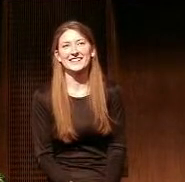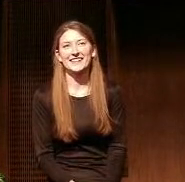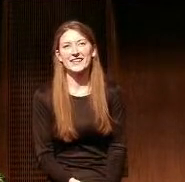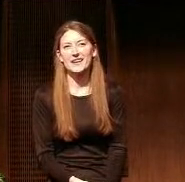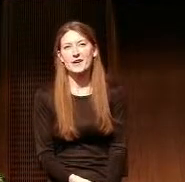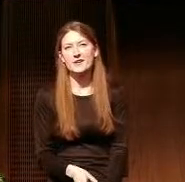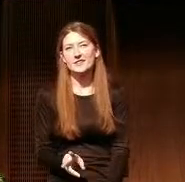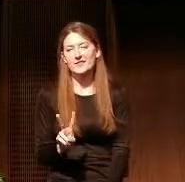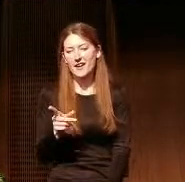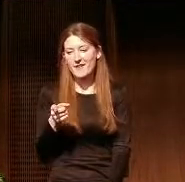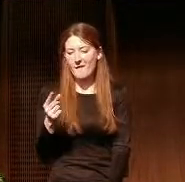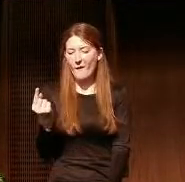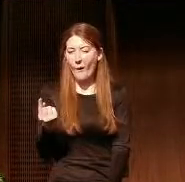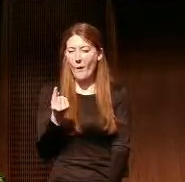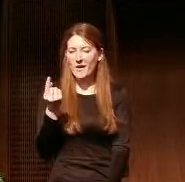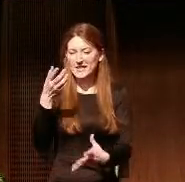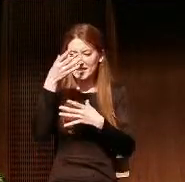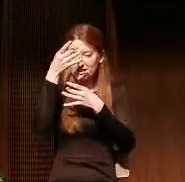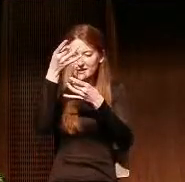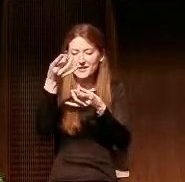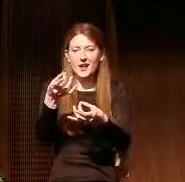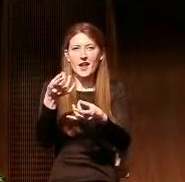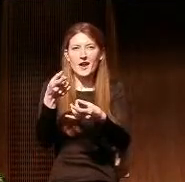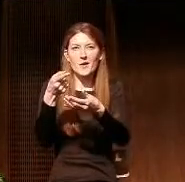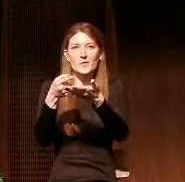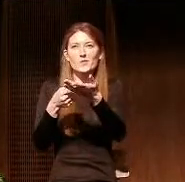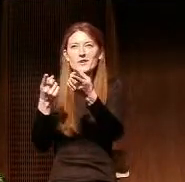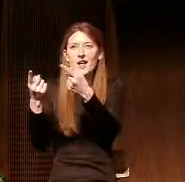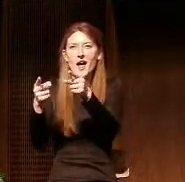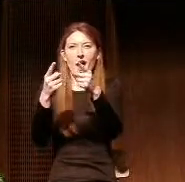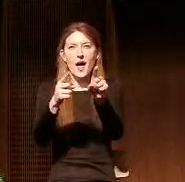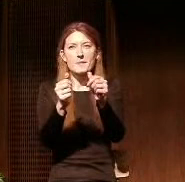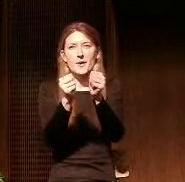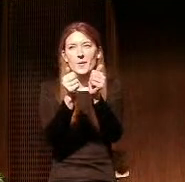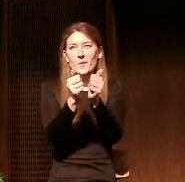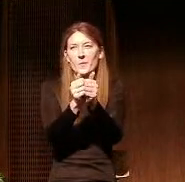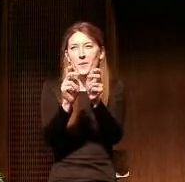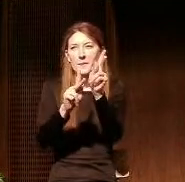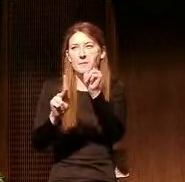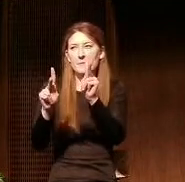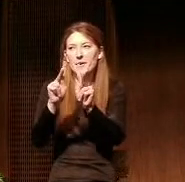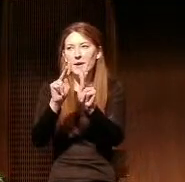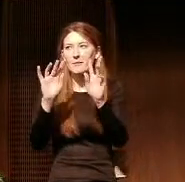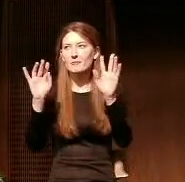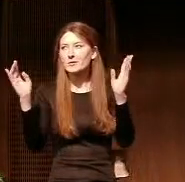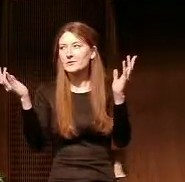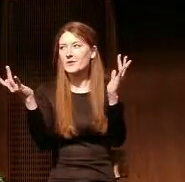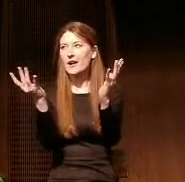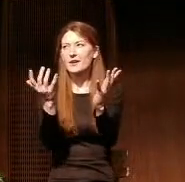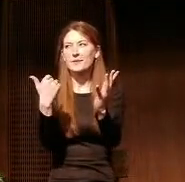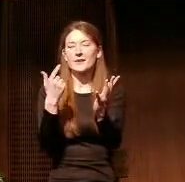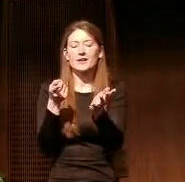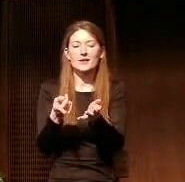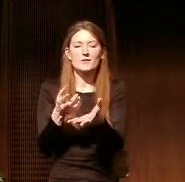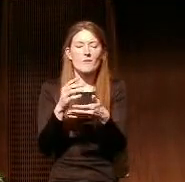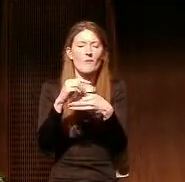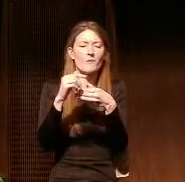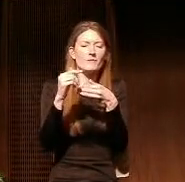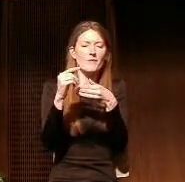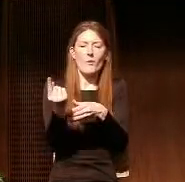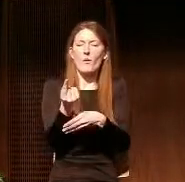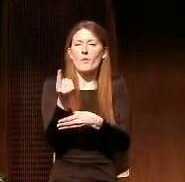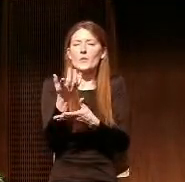He was always interested in what was going on with the people around him, and he was always available, and he loved